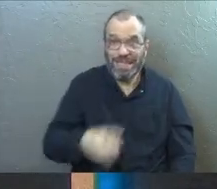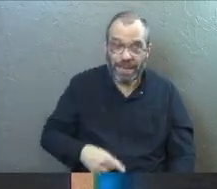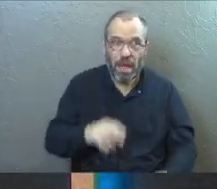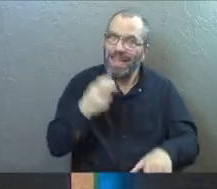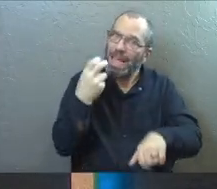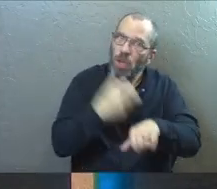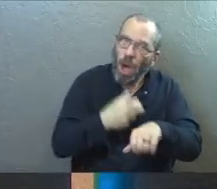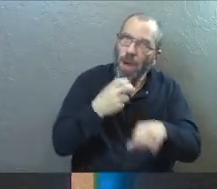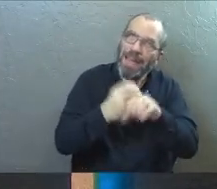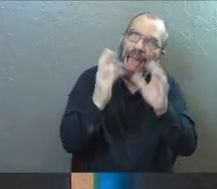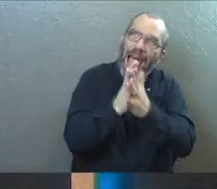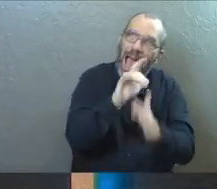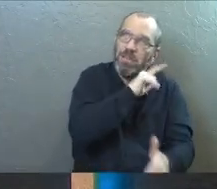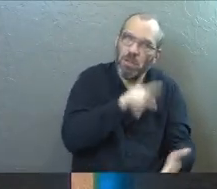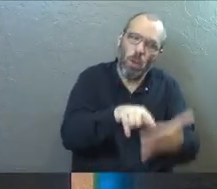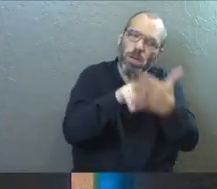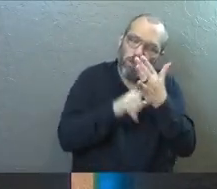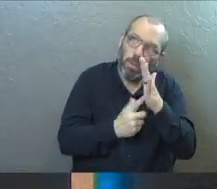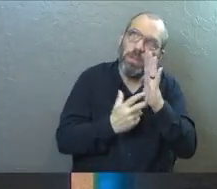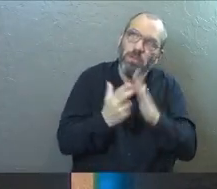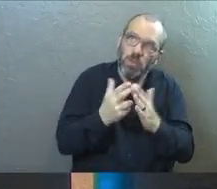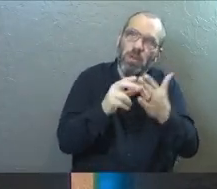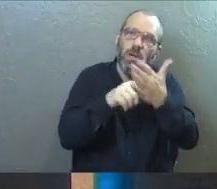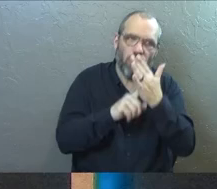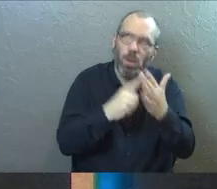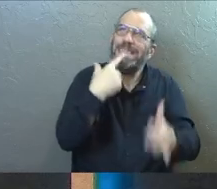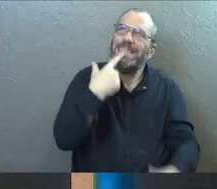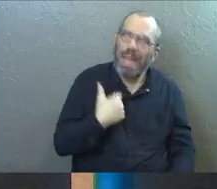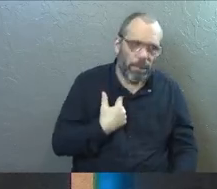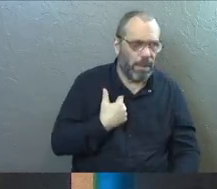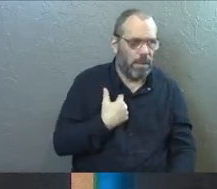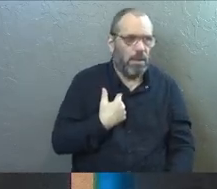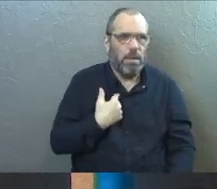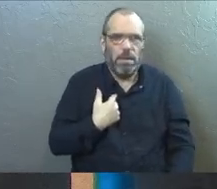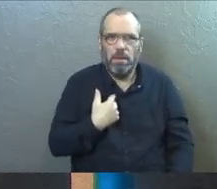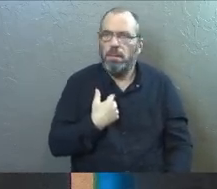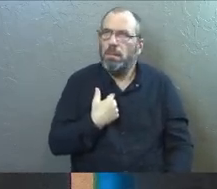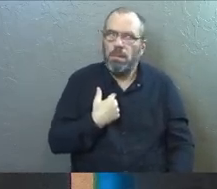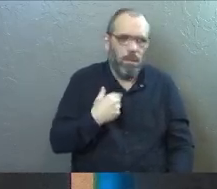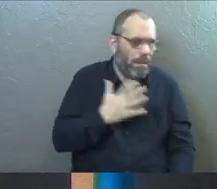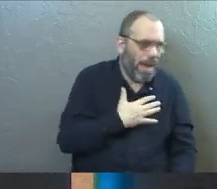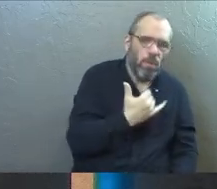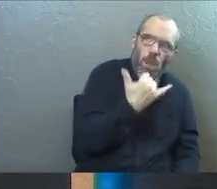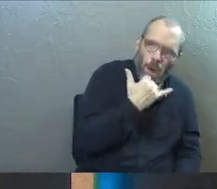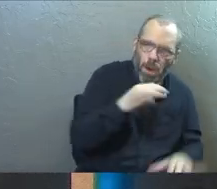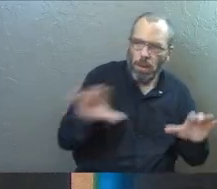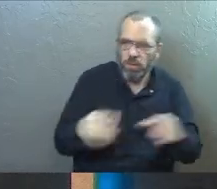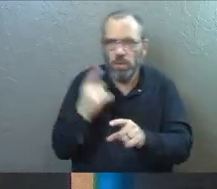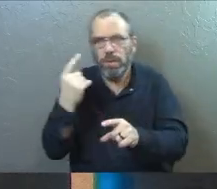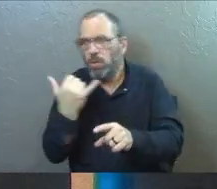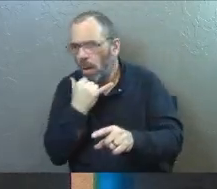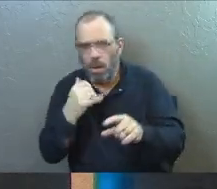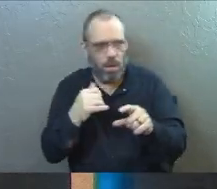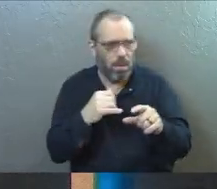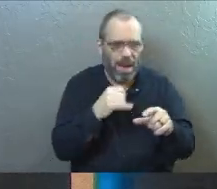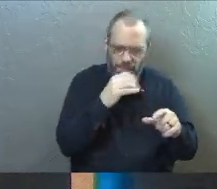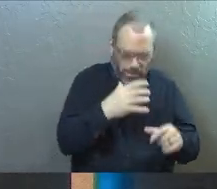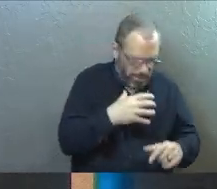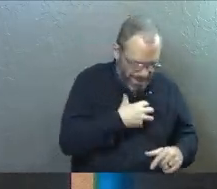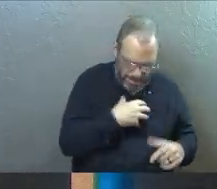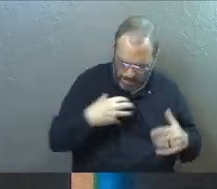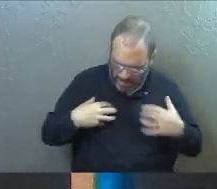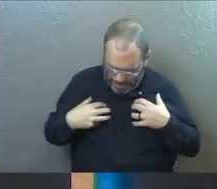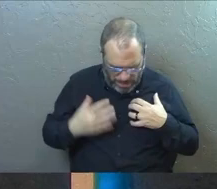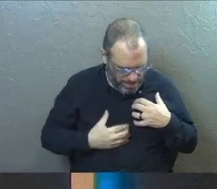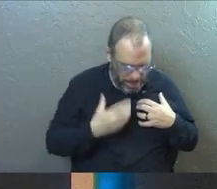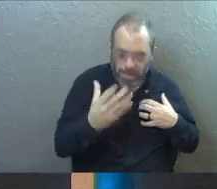are hard things to ask the Lord. God, reveal the truth. Come and tell me what I'm not doing right, God. Come and tell me of the places that I have yet to give you, Lord,